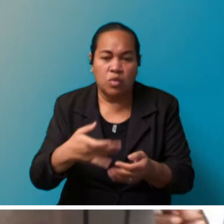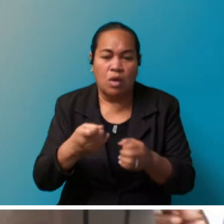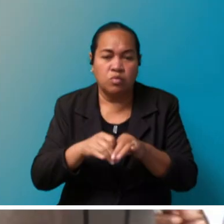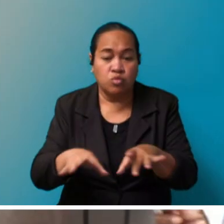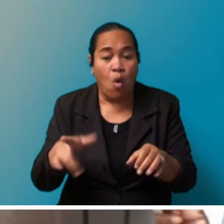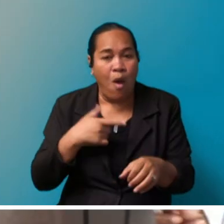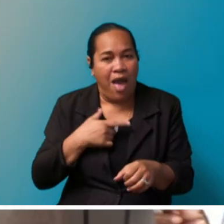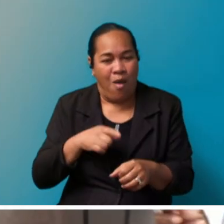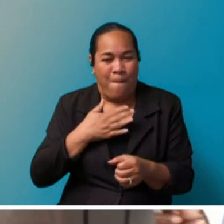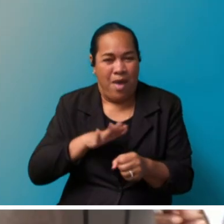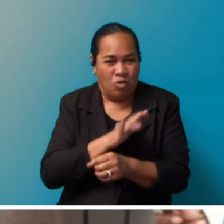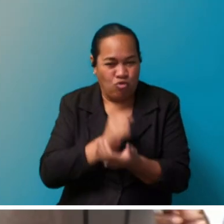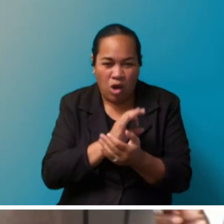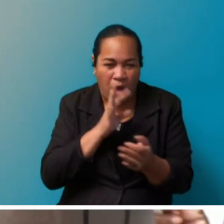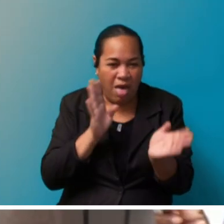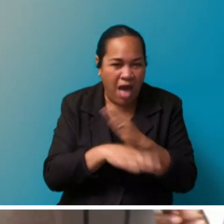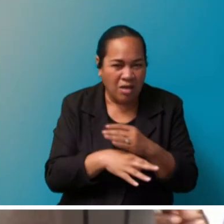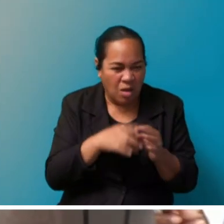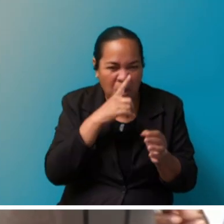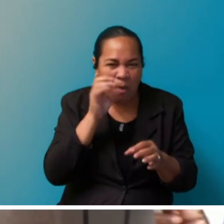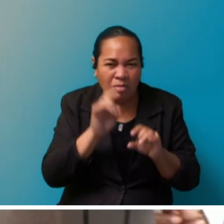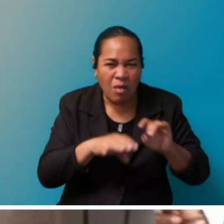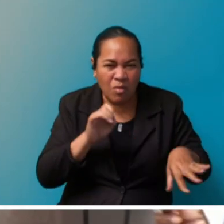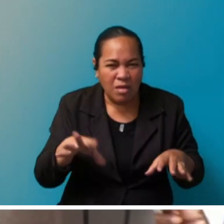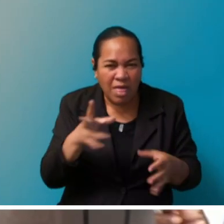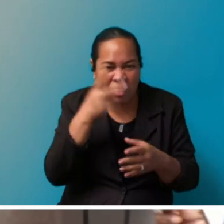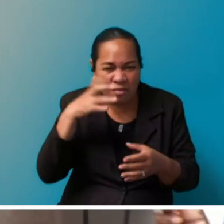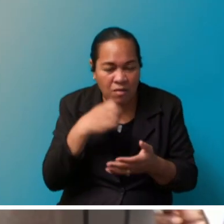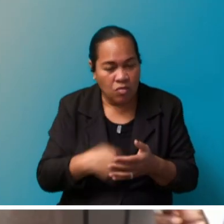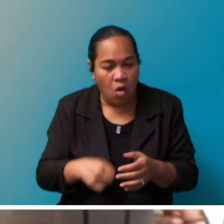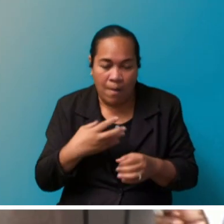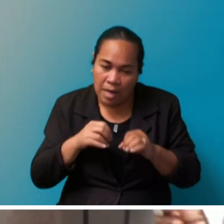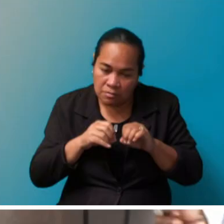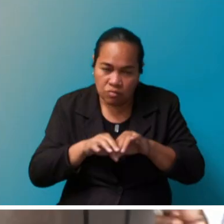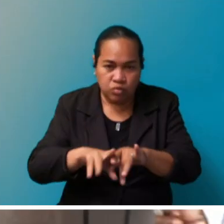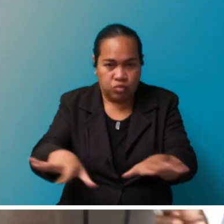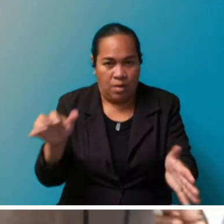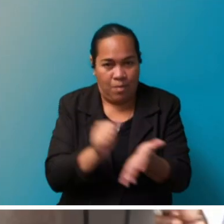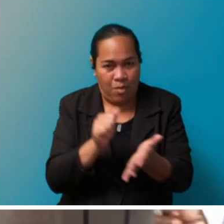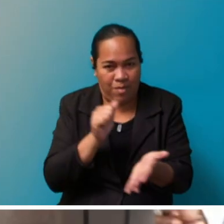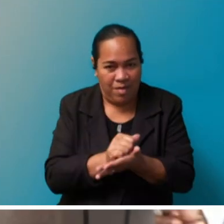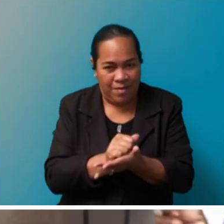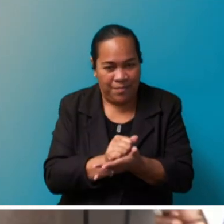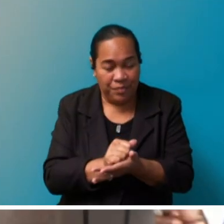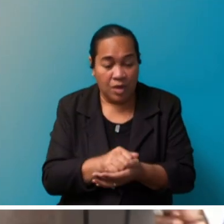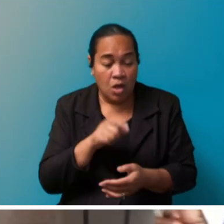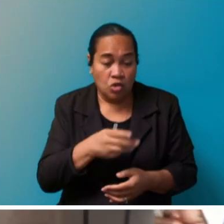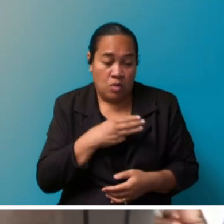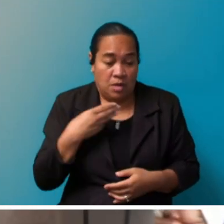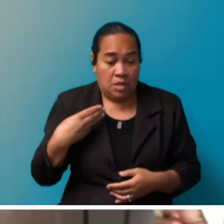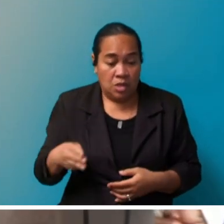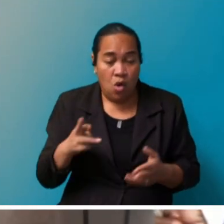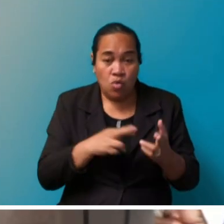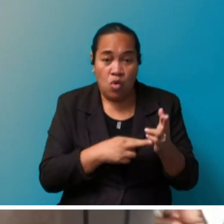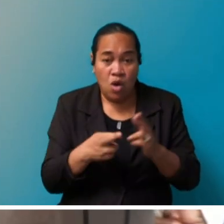transparency, accountability, and donor confidence in our relief operations. In summary, Mr. Speaker, sir, the Ministry of Rural and Maritime Development and